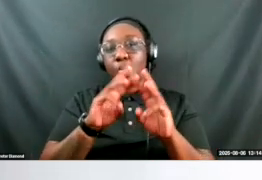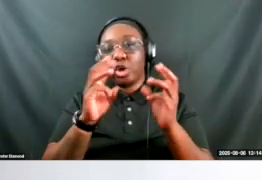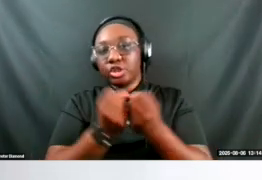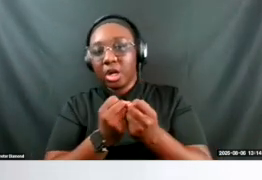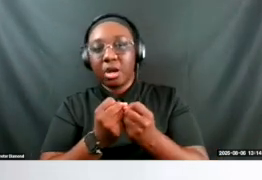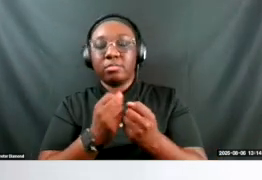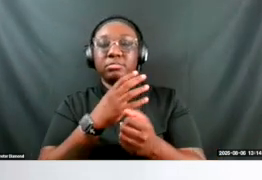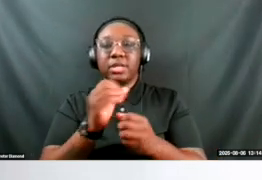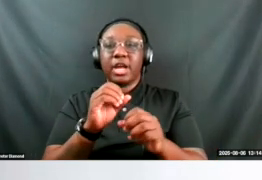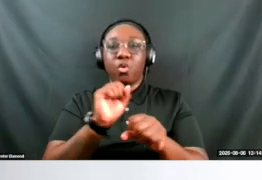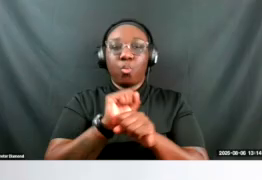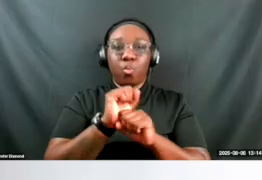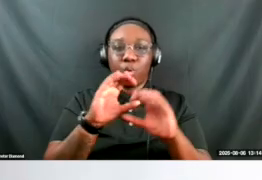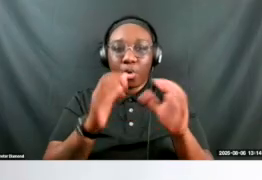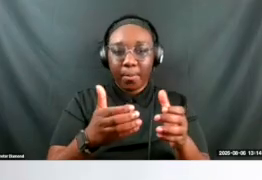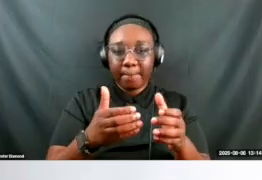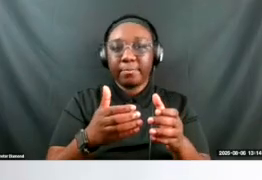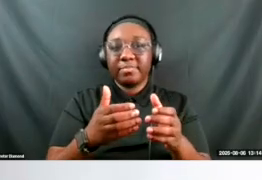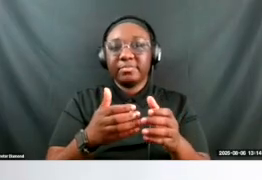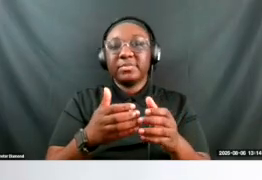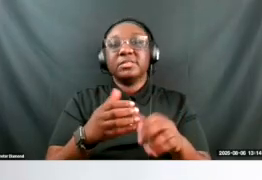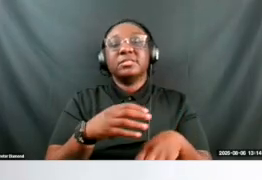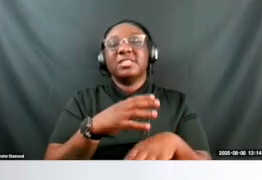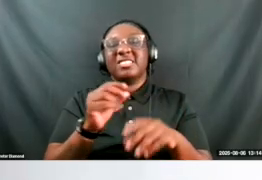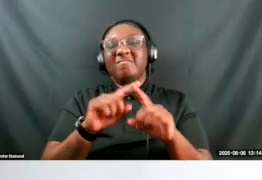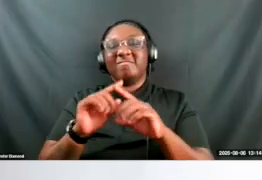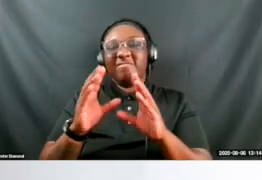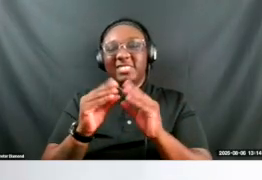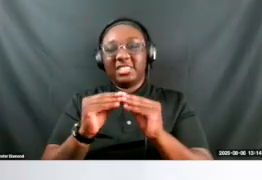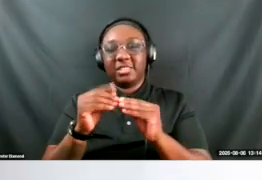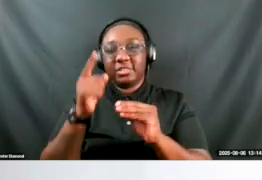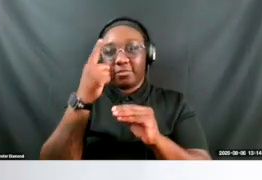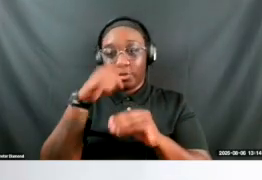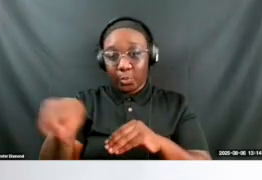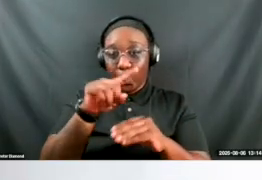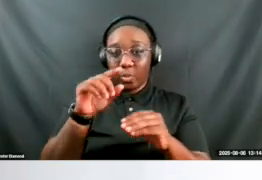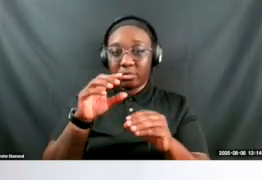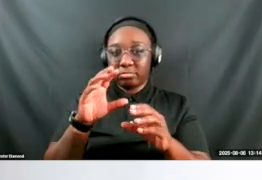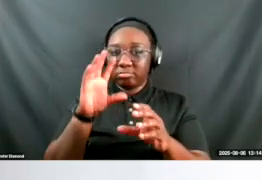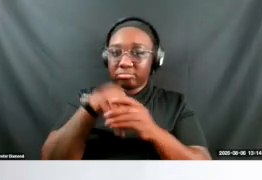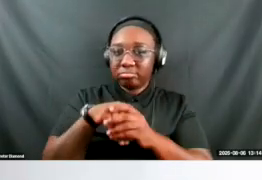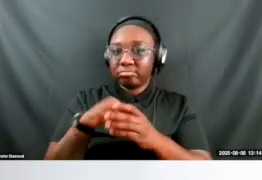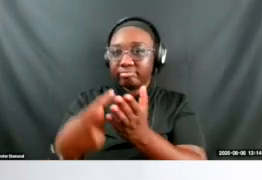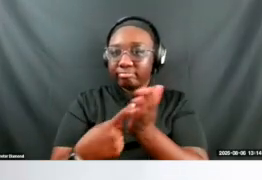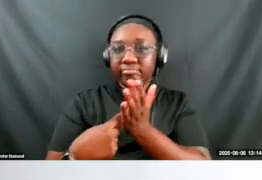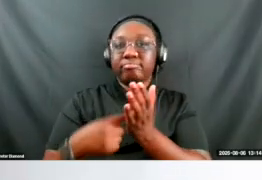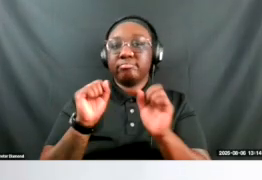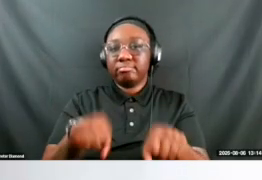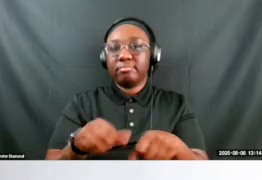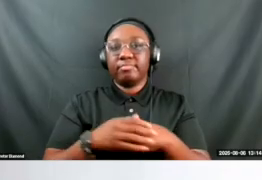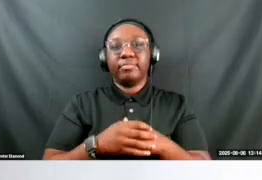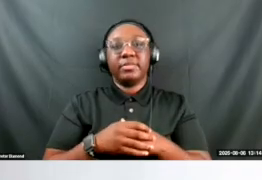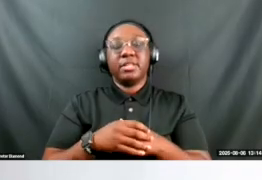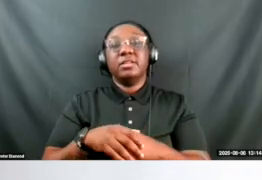Although the main state budget has already passed, it's important to note that we may receive trailer budget bills towards the end of the legislative session.